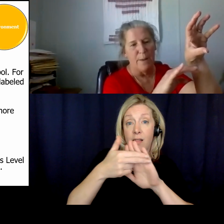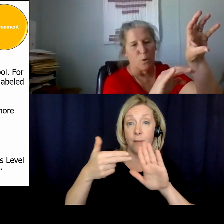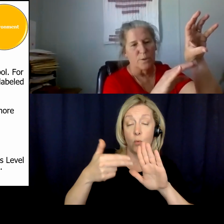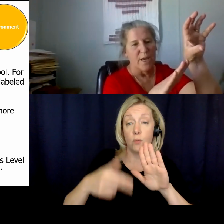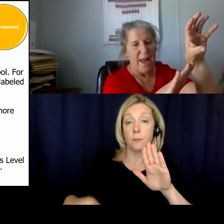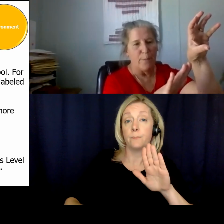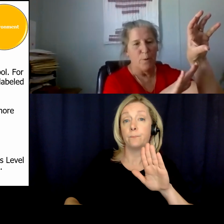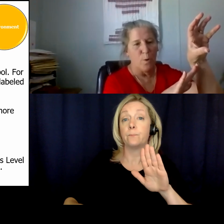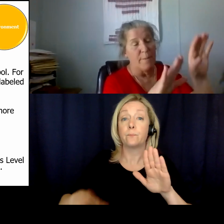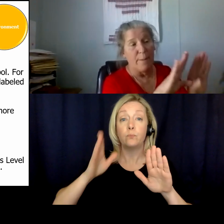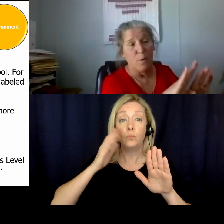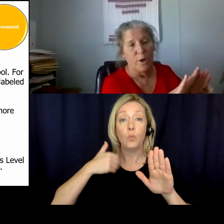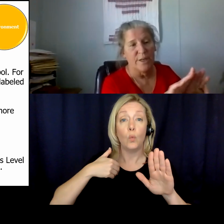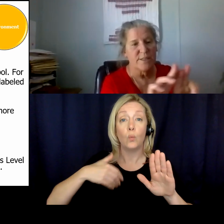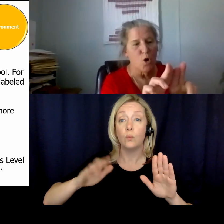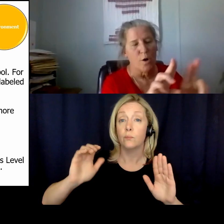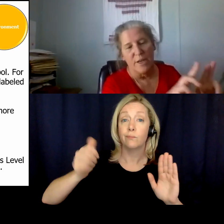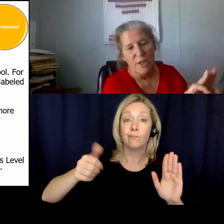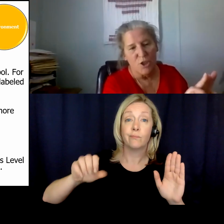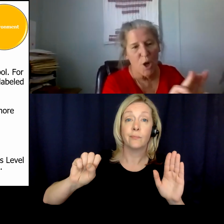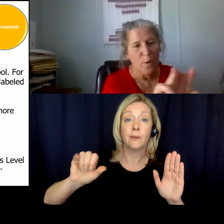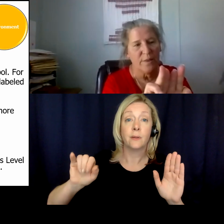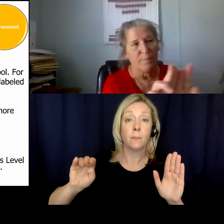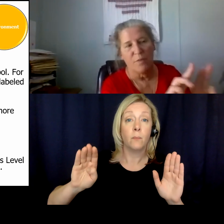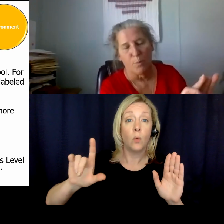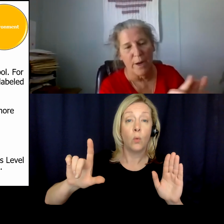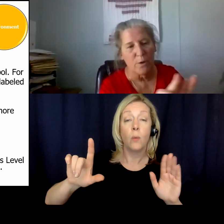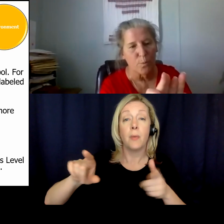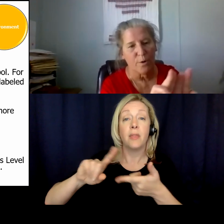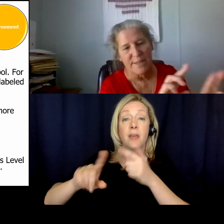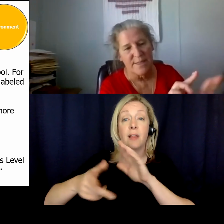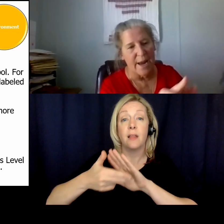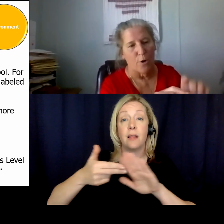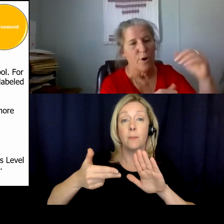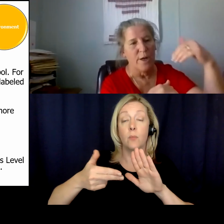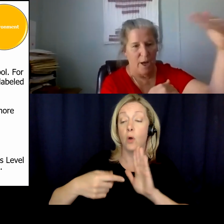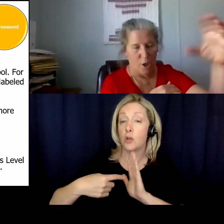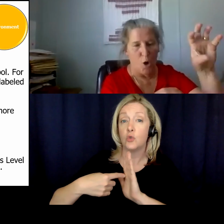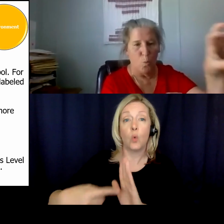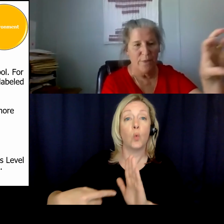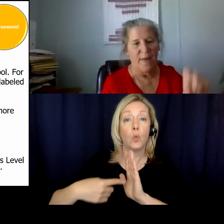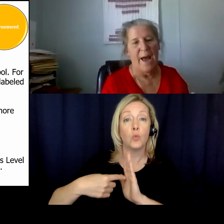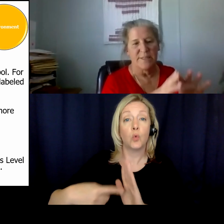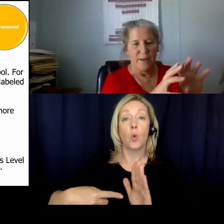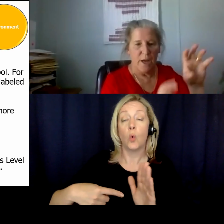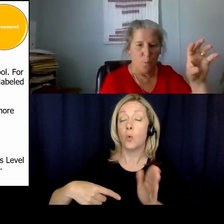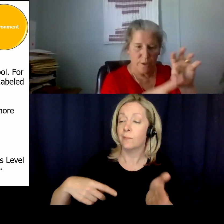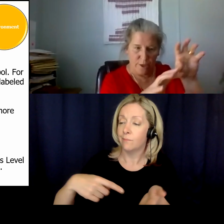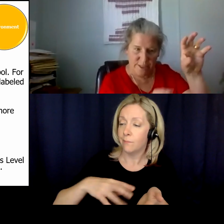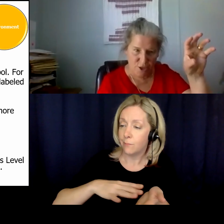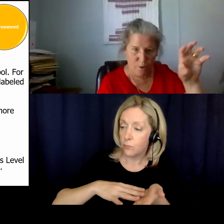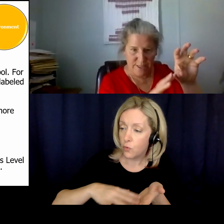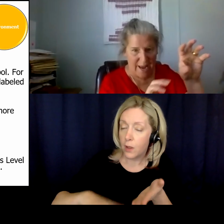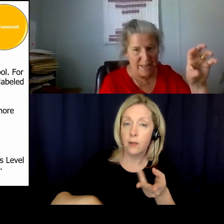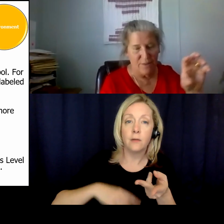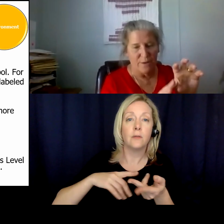them labeled. And maybe we're going to start showing them that the brailled word is there along with that. And we're going